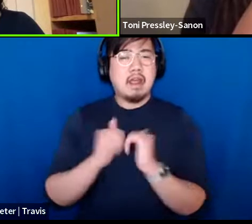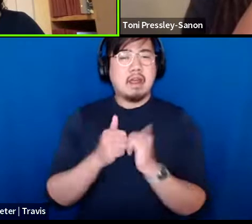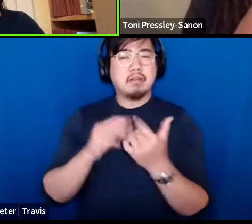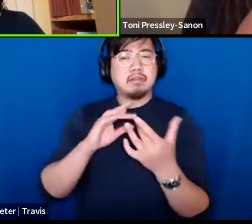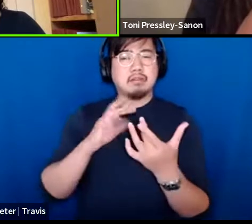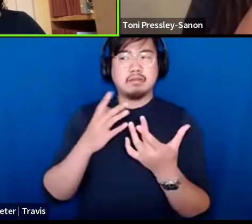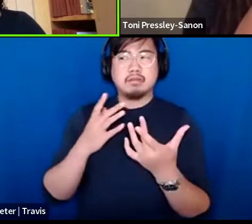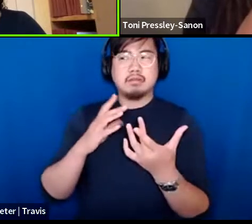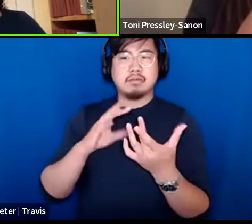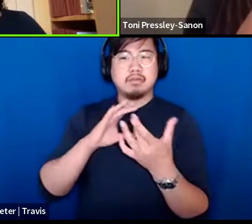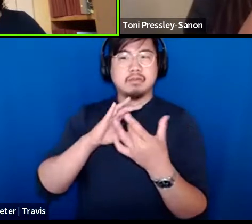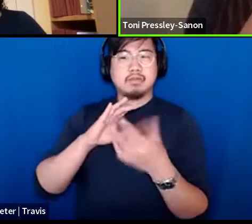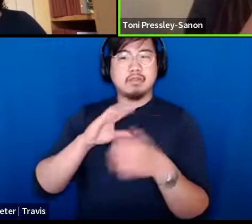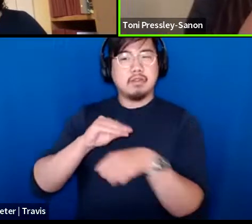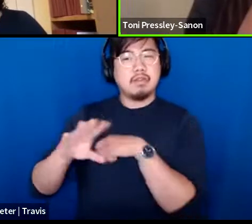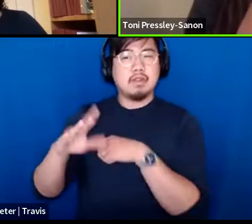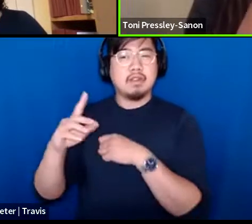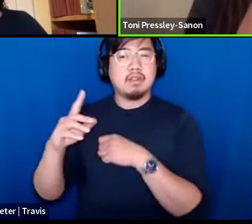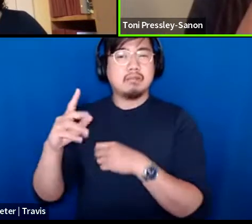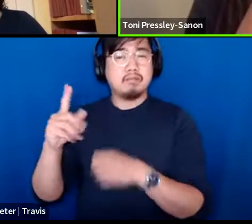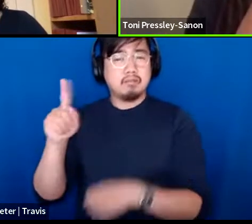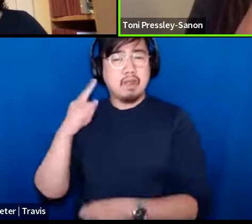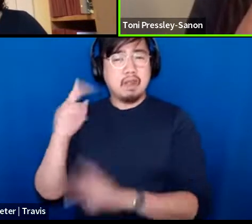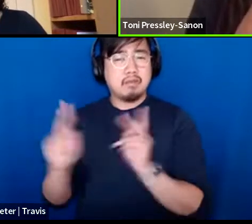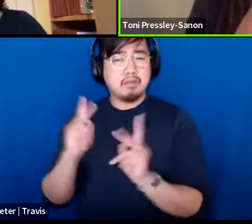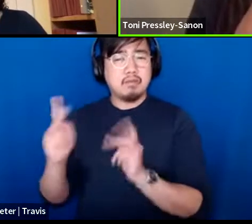country? Yeah,